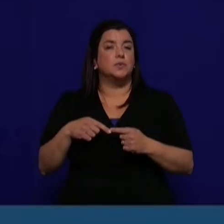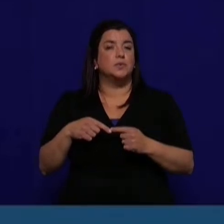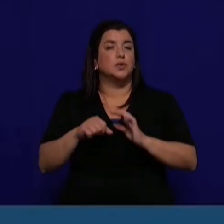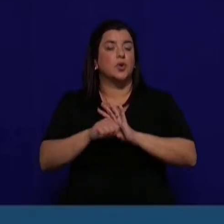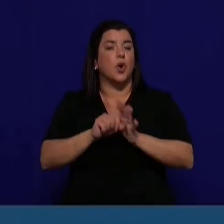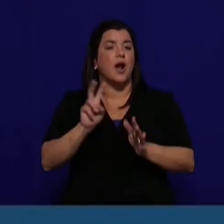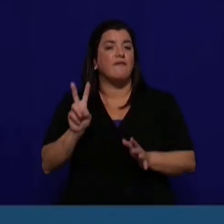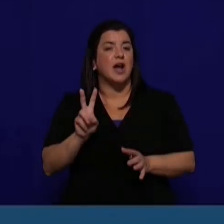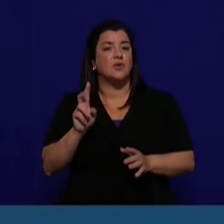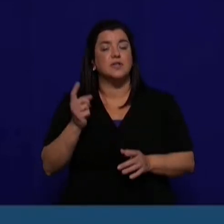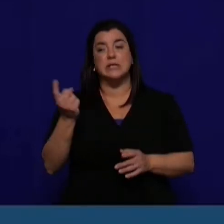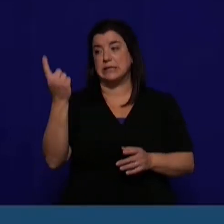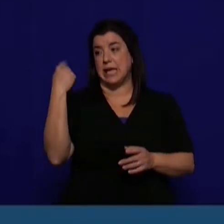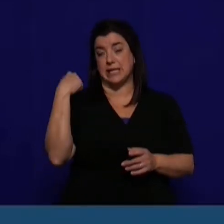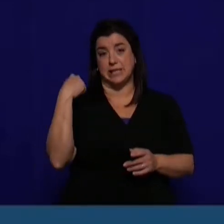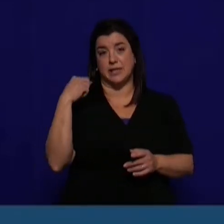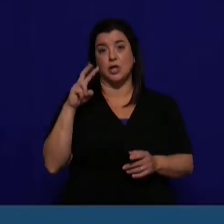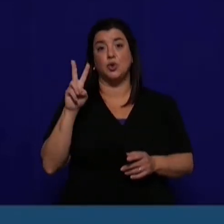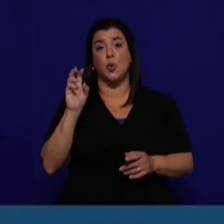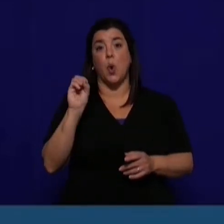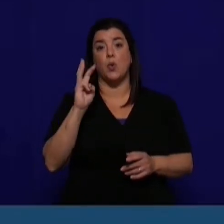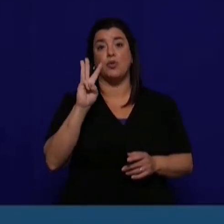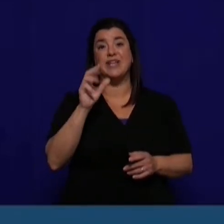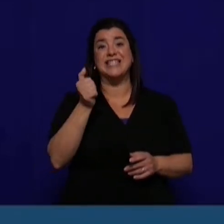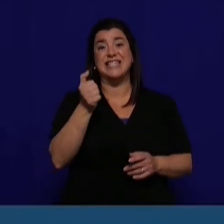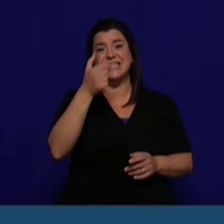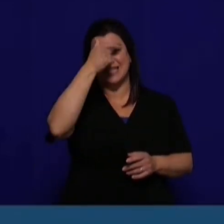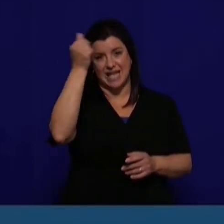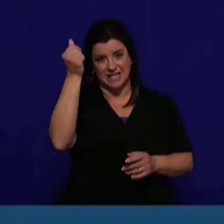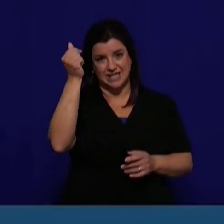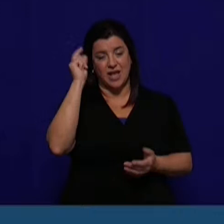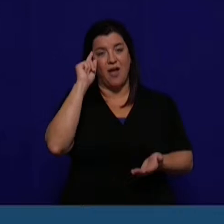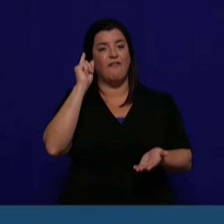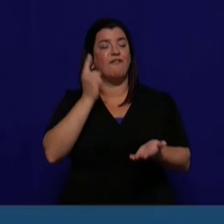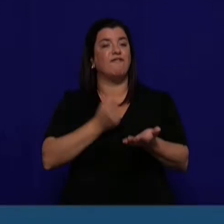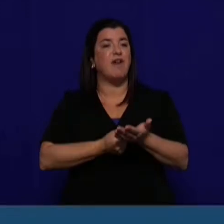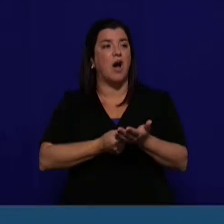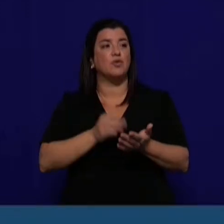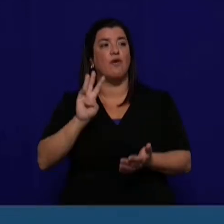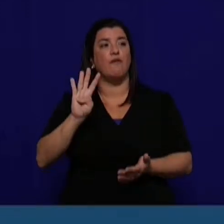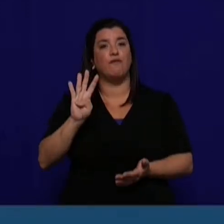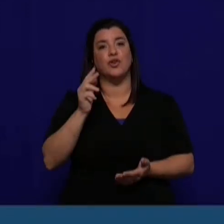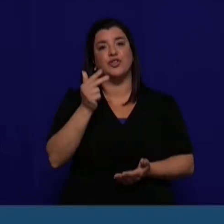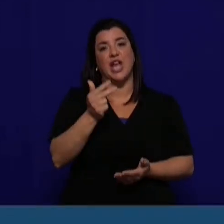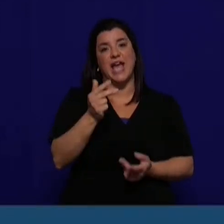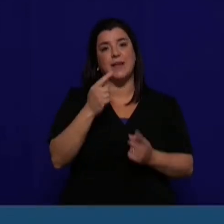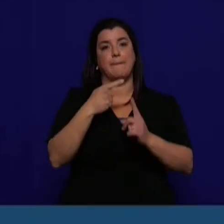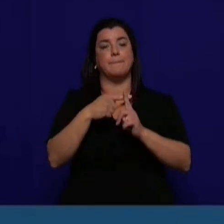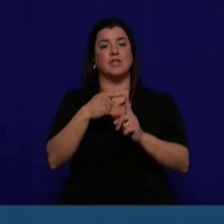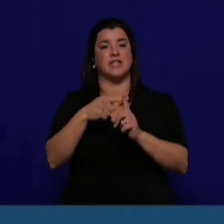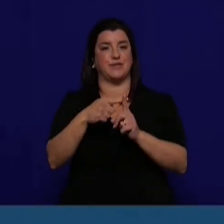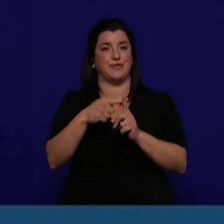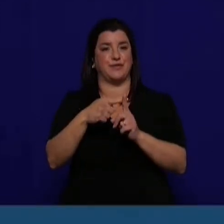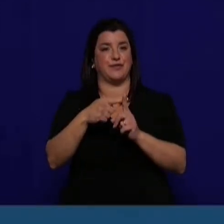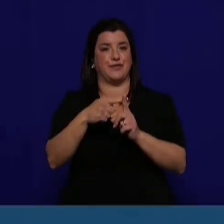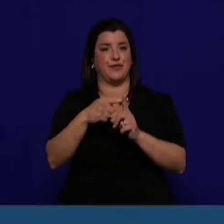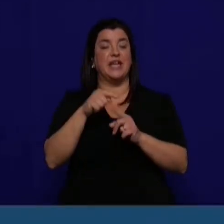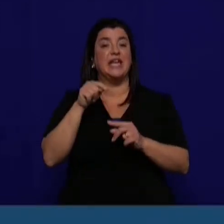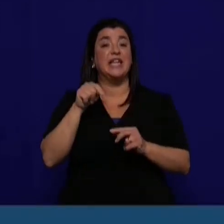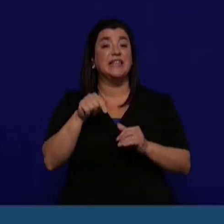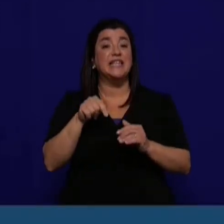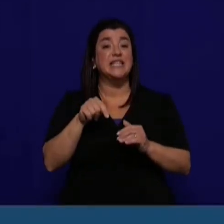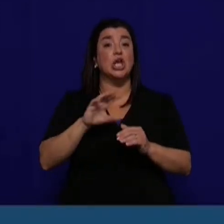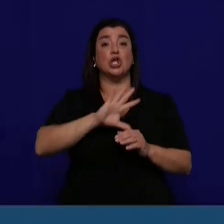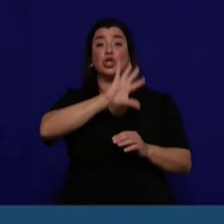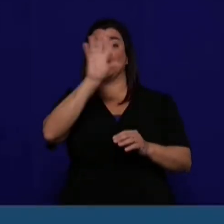2,036 tests, and from these we had 48 cases, which turned out to be positive. In fact, the total number of positive cases is now